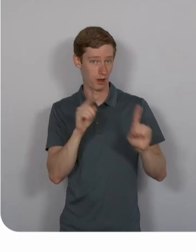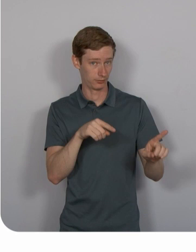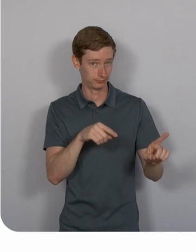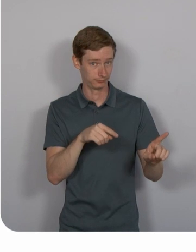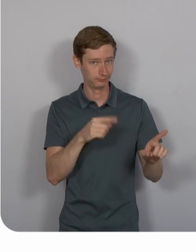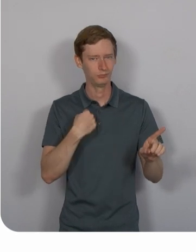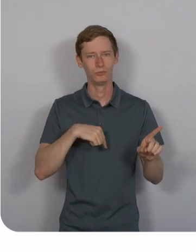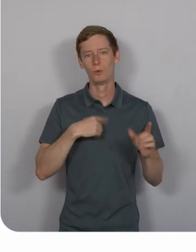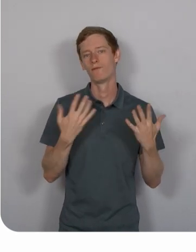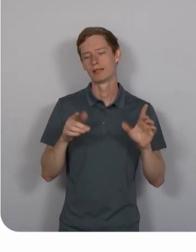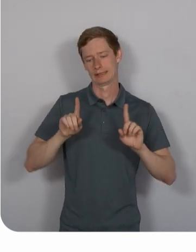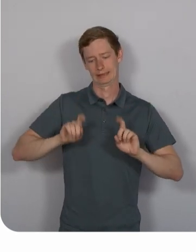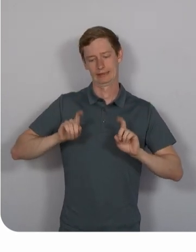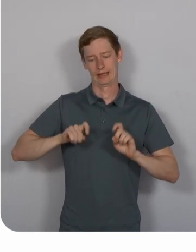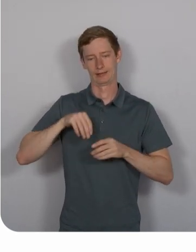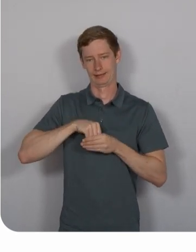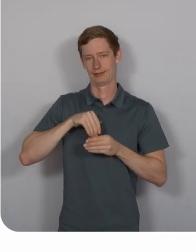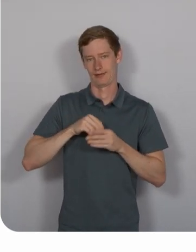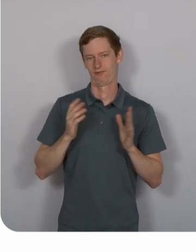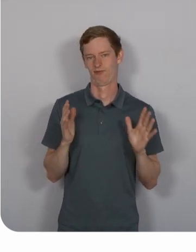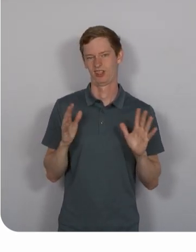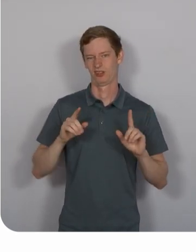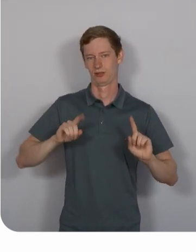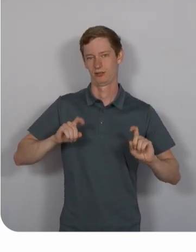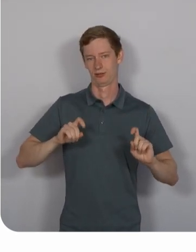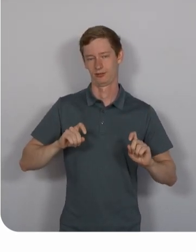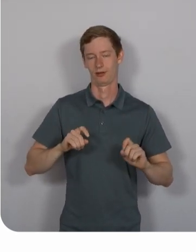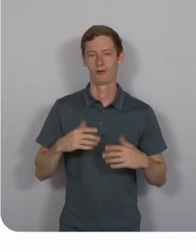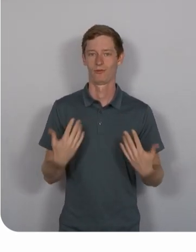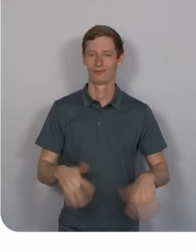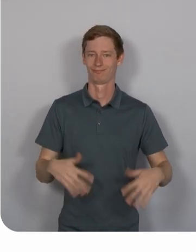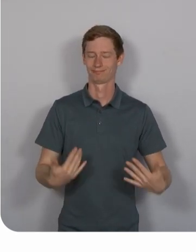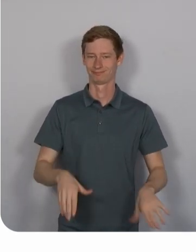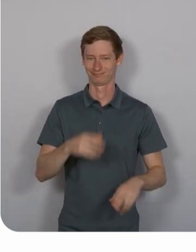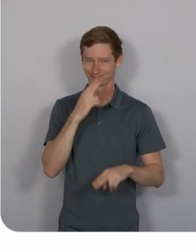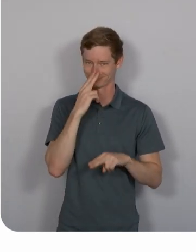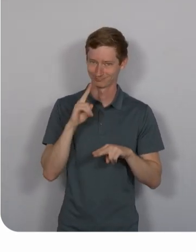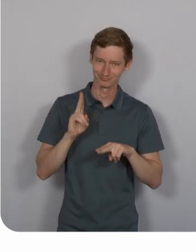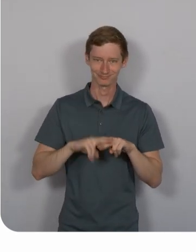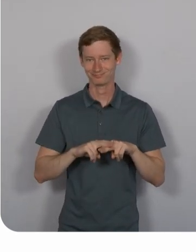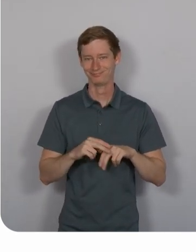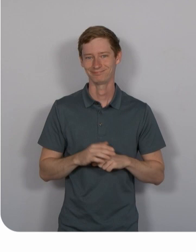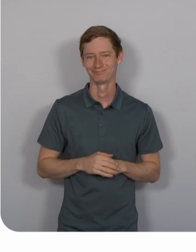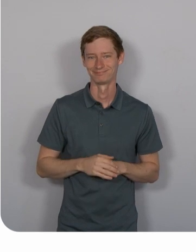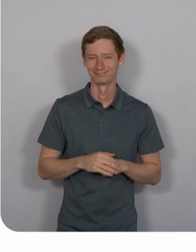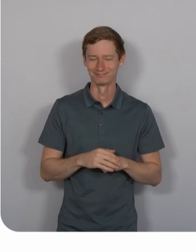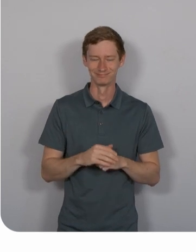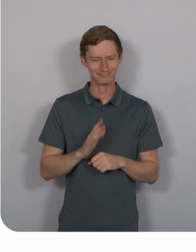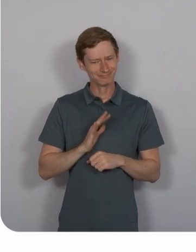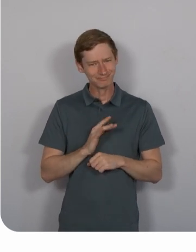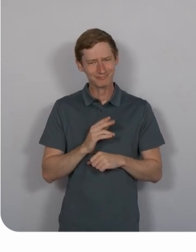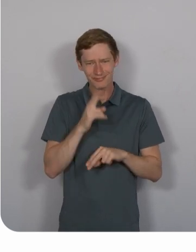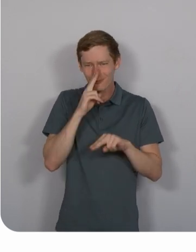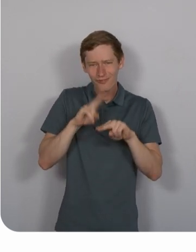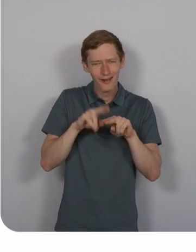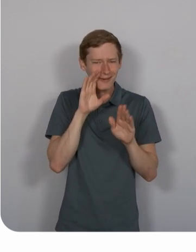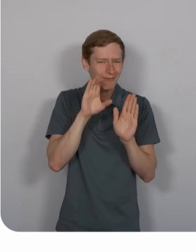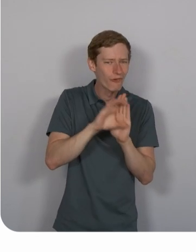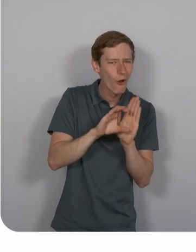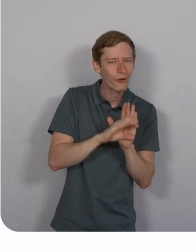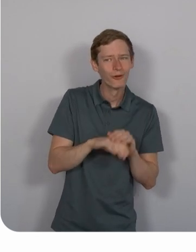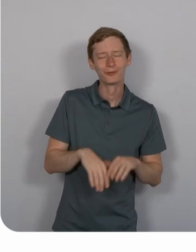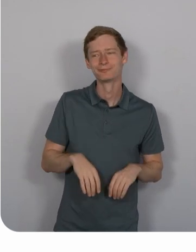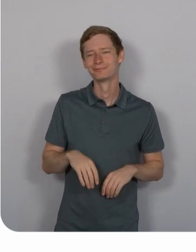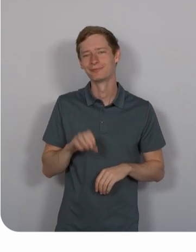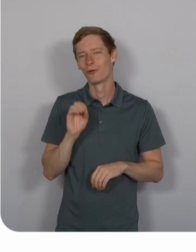we've been testing this internally, and it is really fun to just generate fun messages, photos, or you